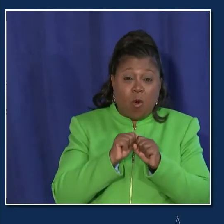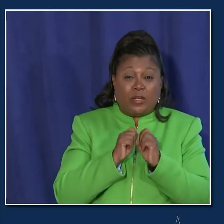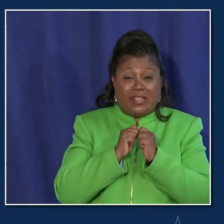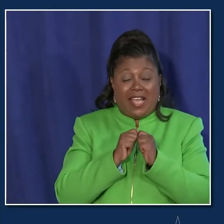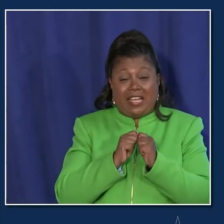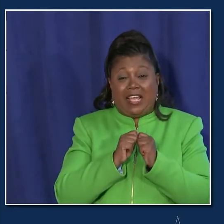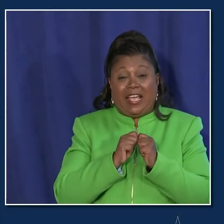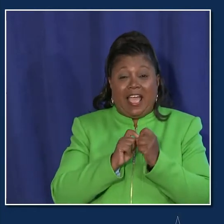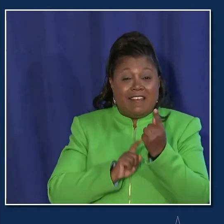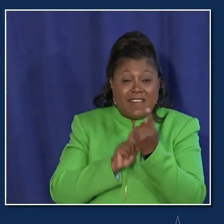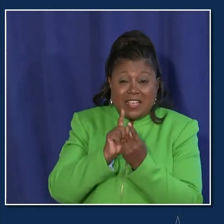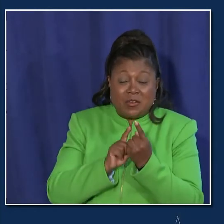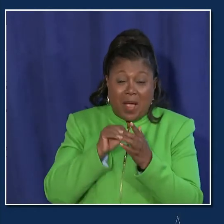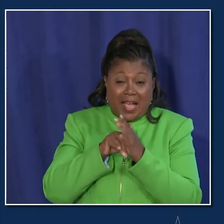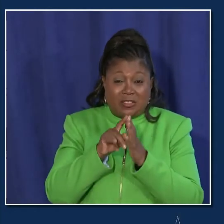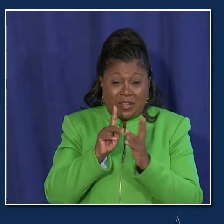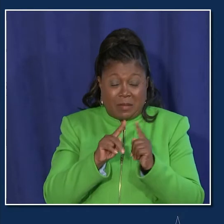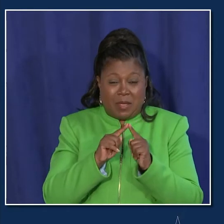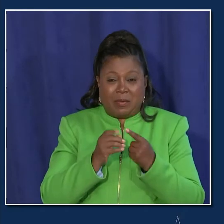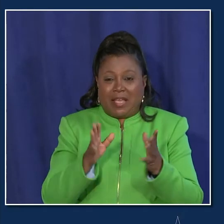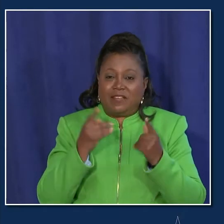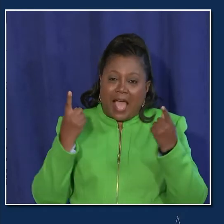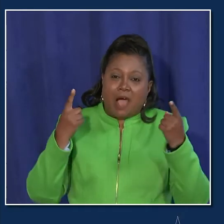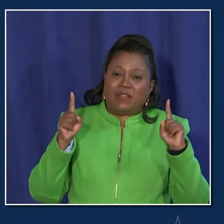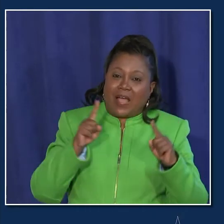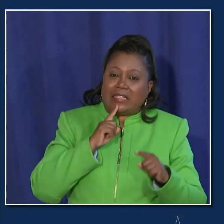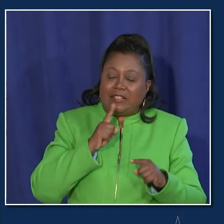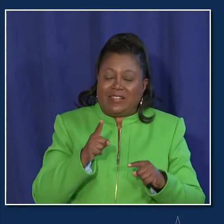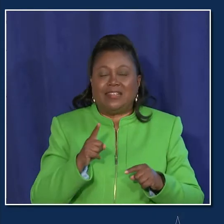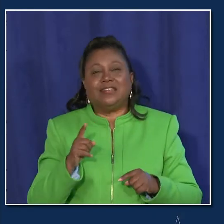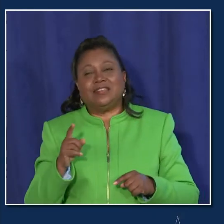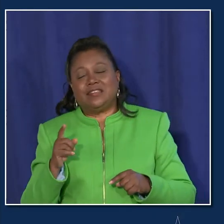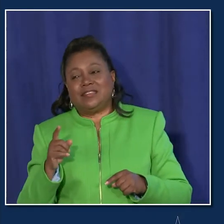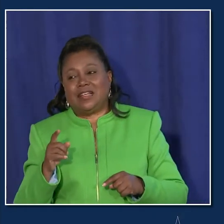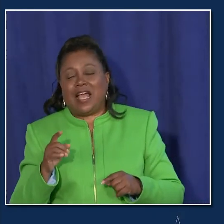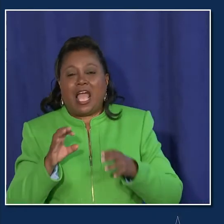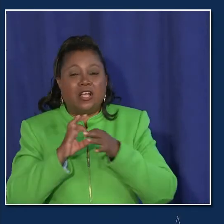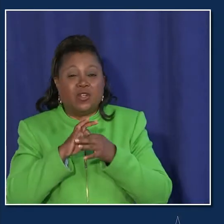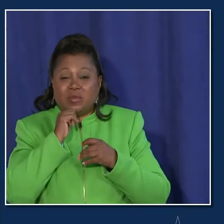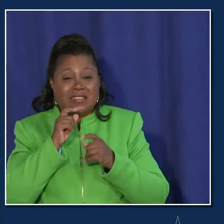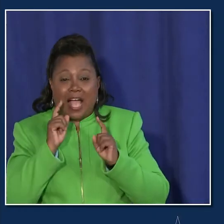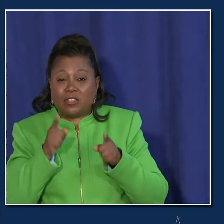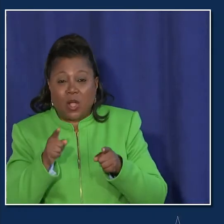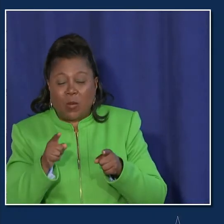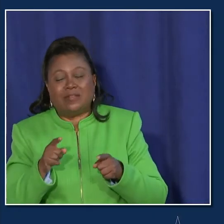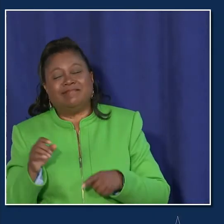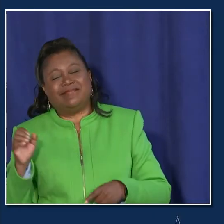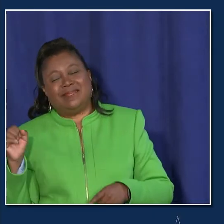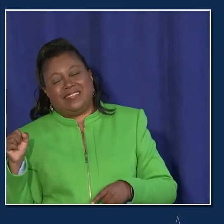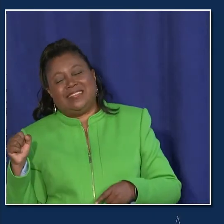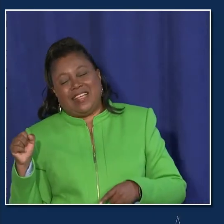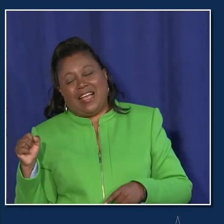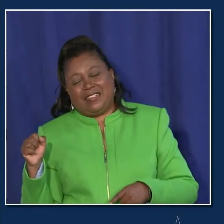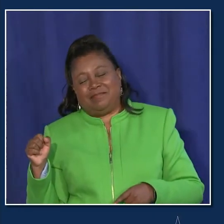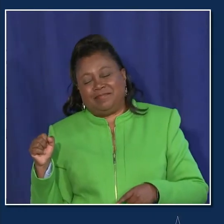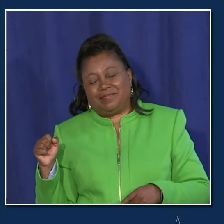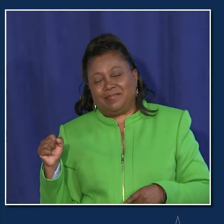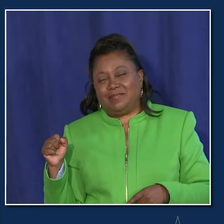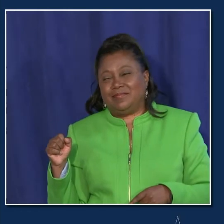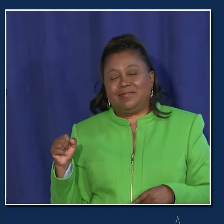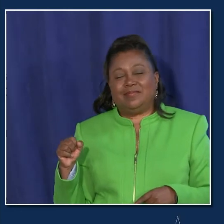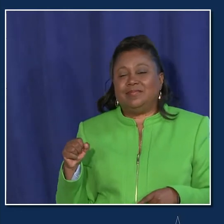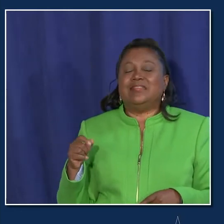getting face-to-face access to these people, given how effective it is? So, in terms of not going. Yeah. So we've